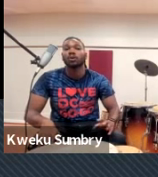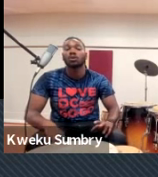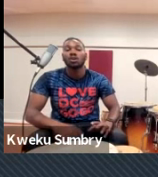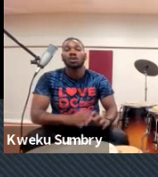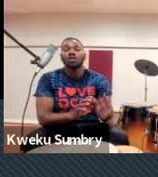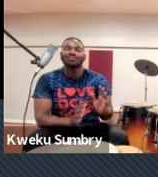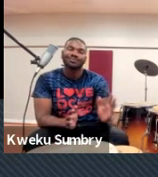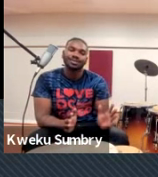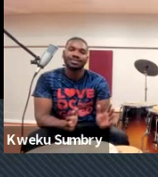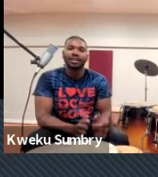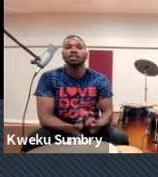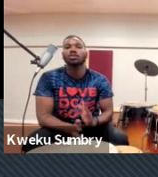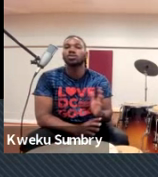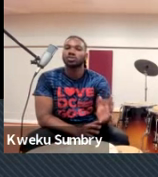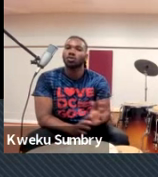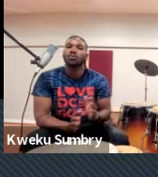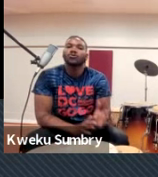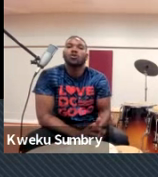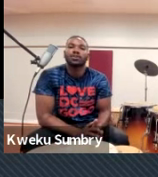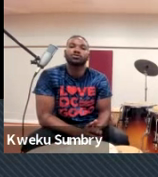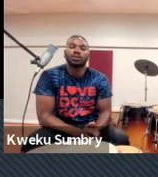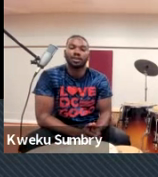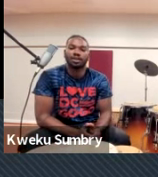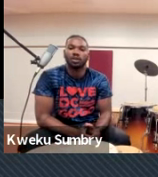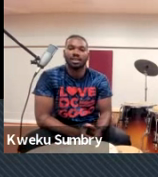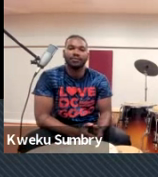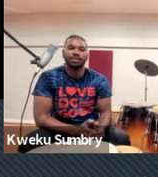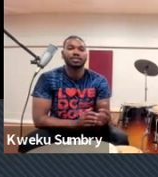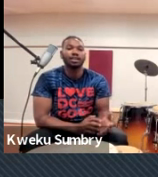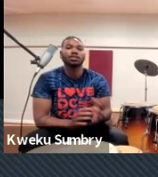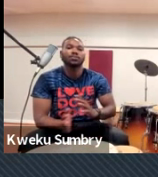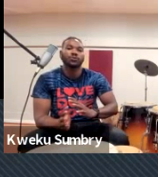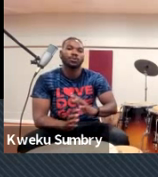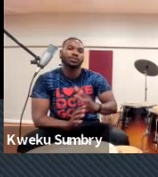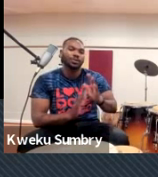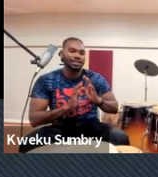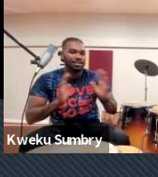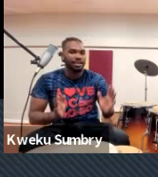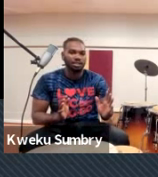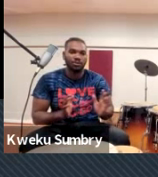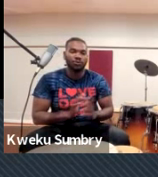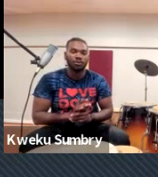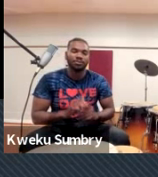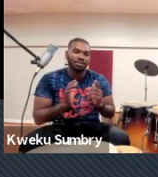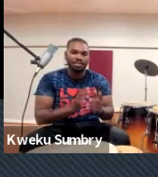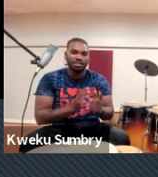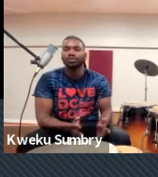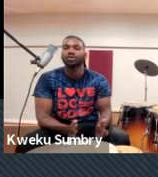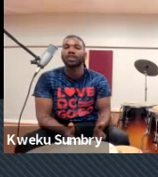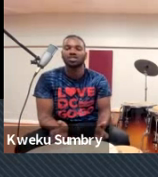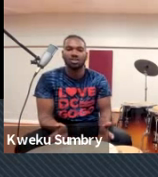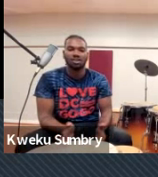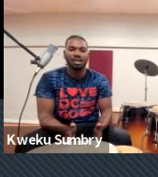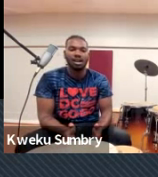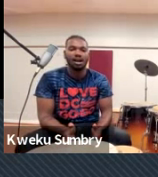going to talk about secular or performative drumming in West Africa. Secular and performative. When I say secular and performative, please take it with